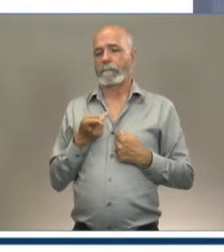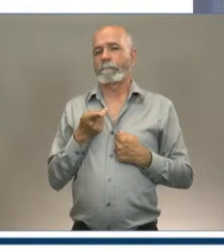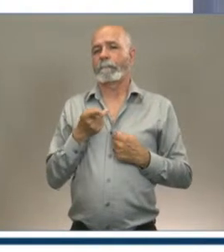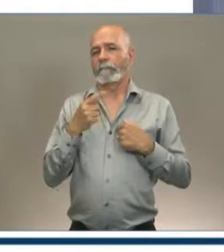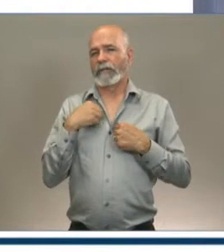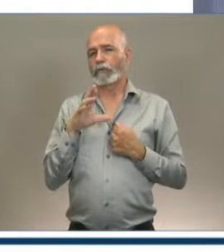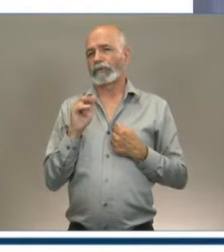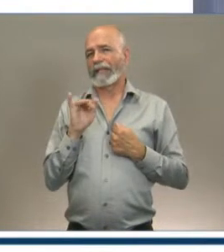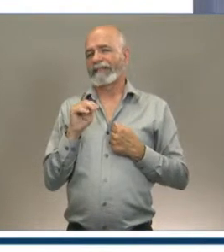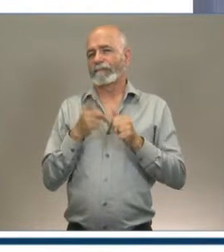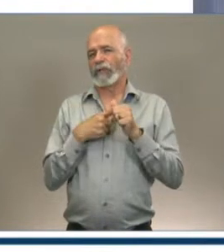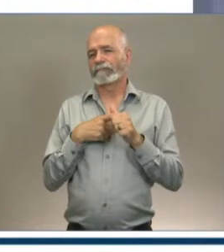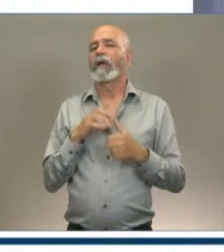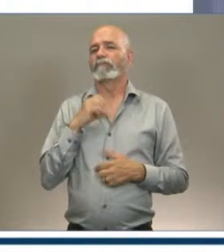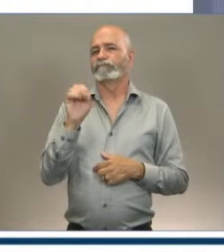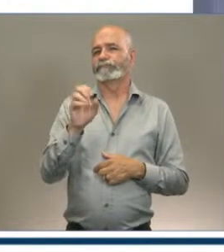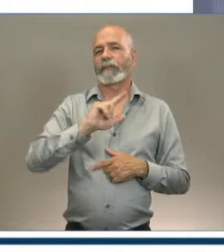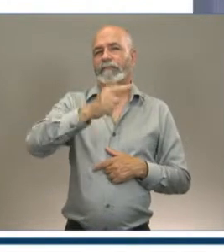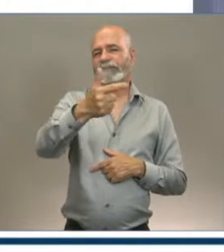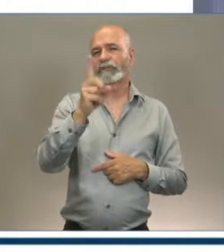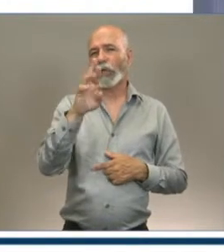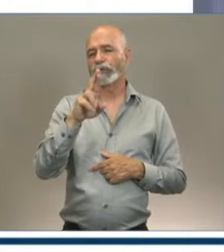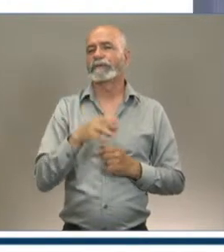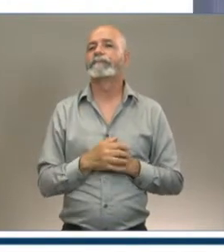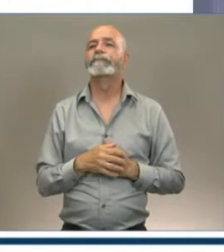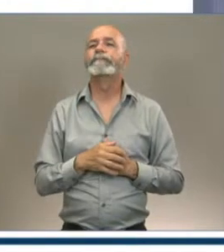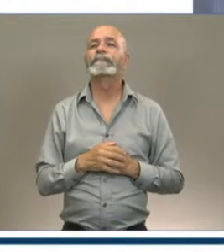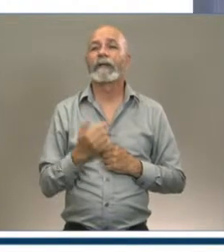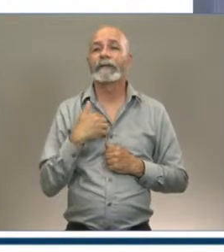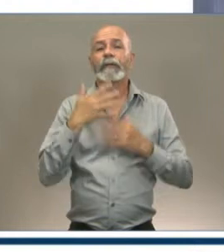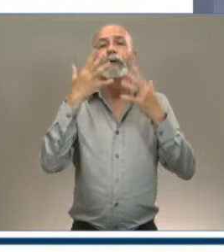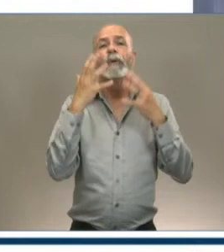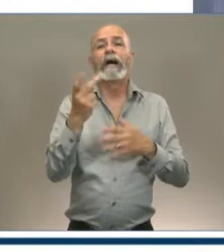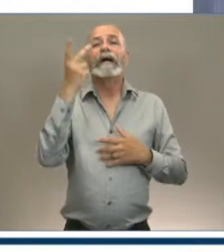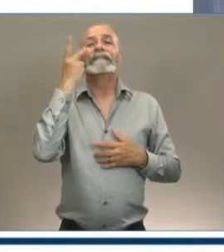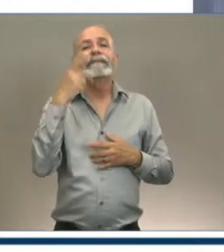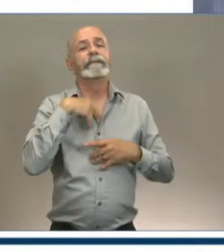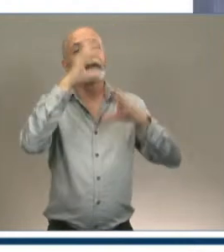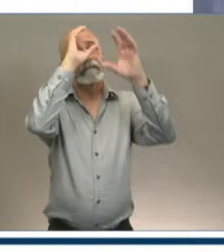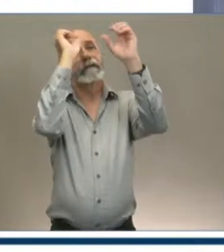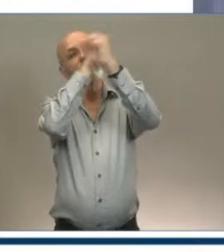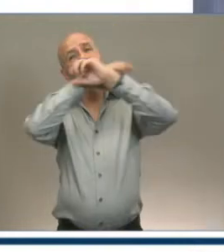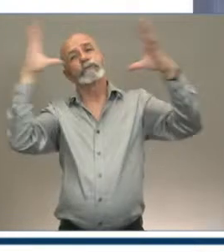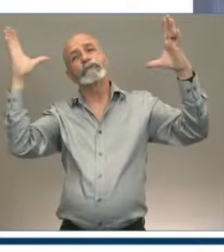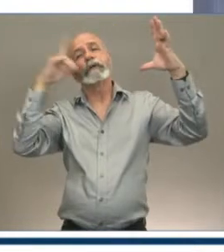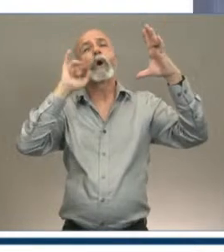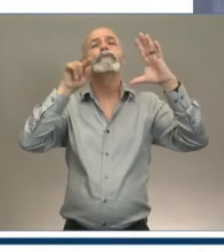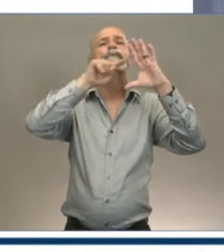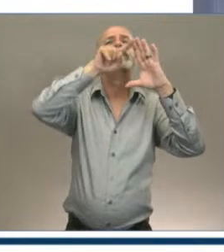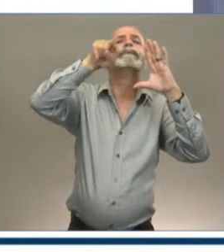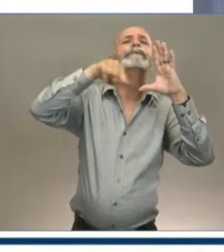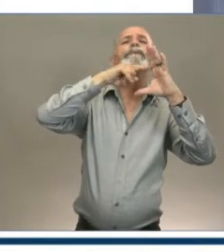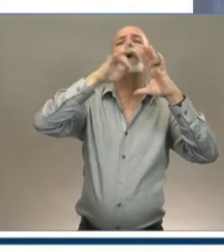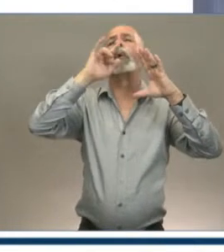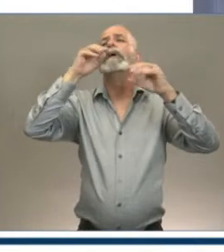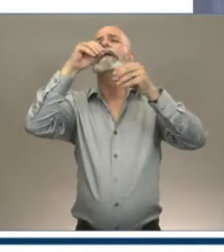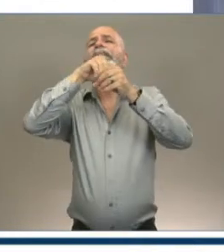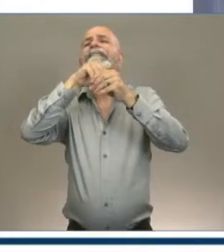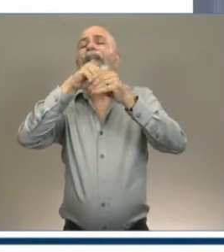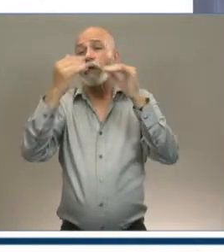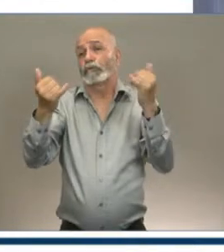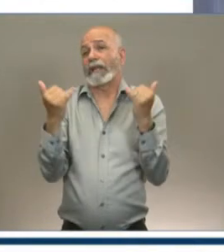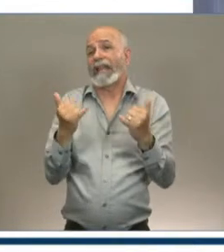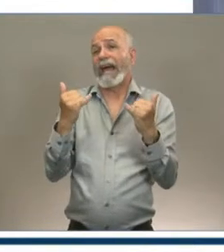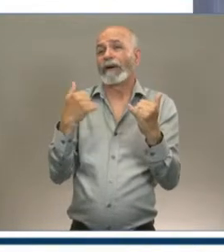about the need to show light at the end of the tunnel. We just need Nova Scotians to buckle down for another, this will be